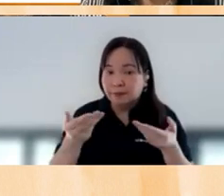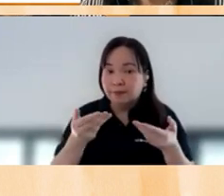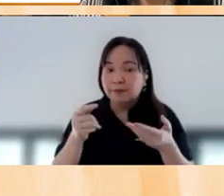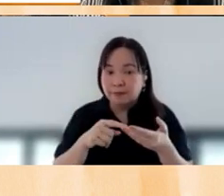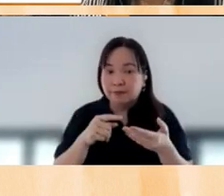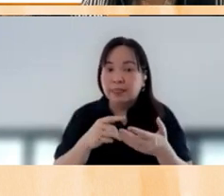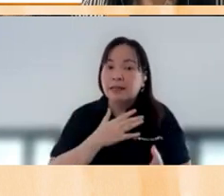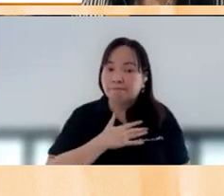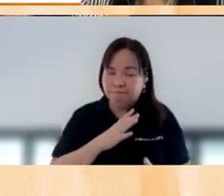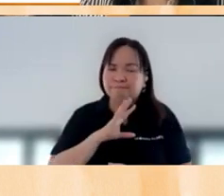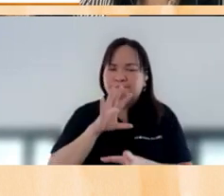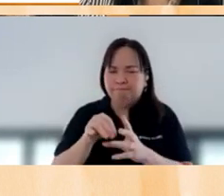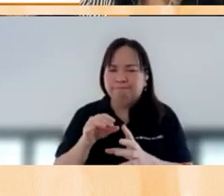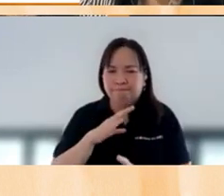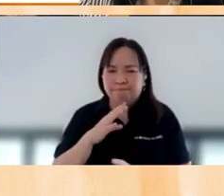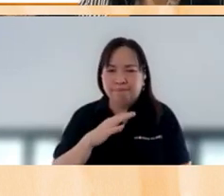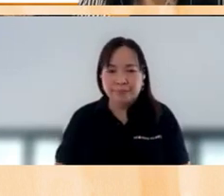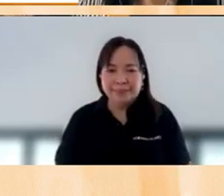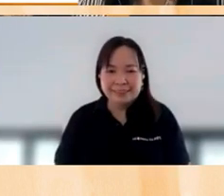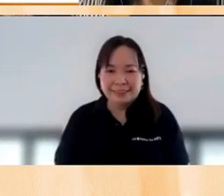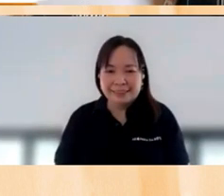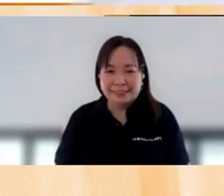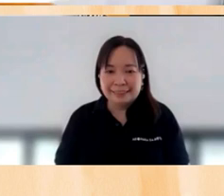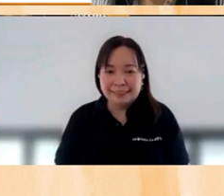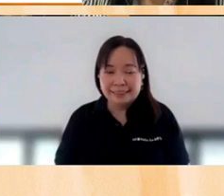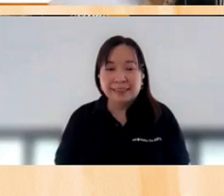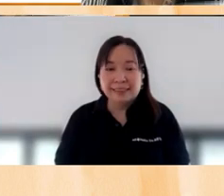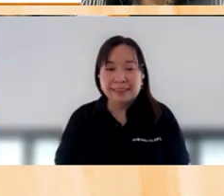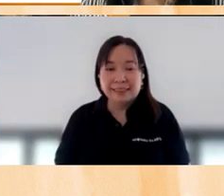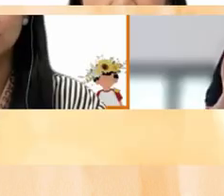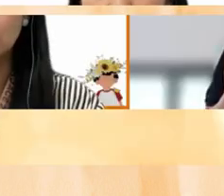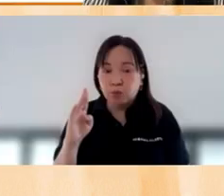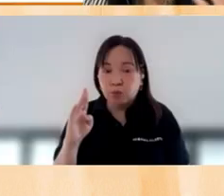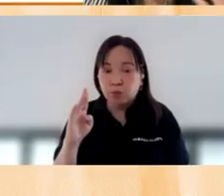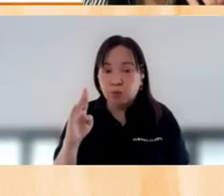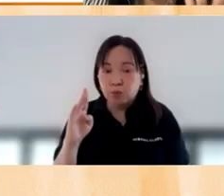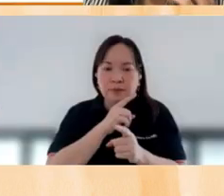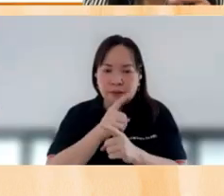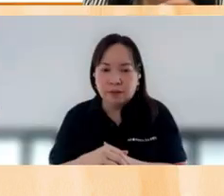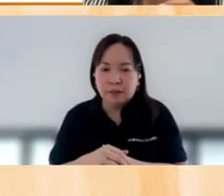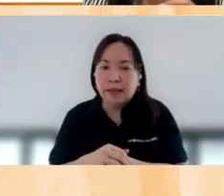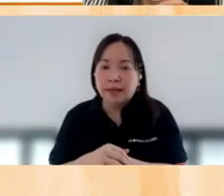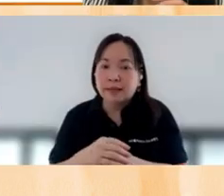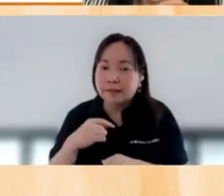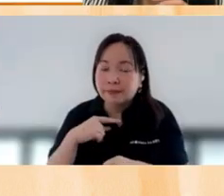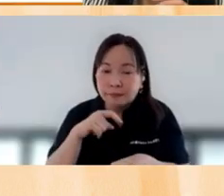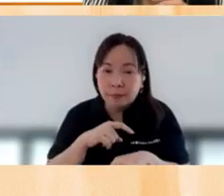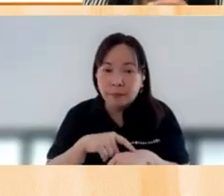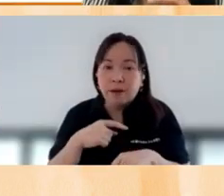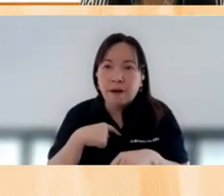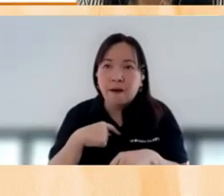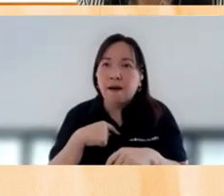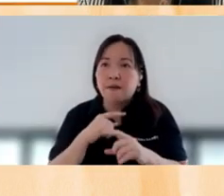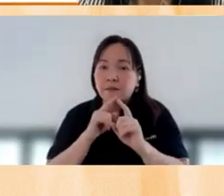than willing to participate. We now proceed. May we invite in the Zoom